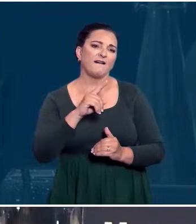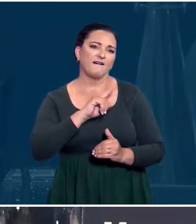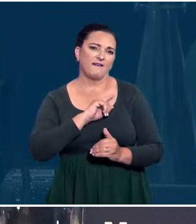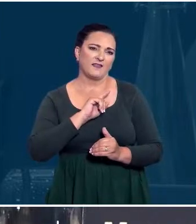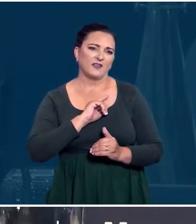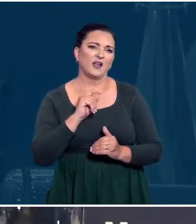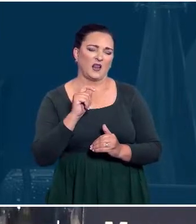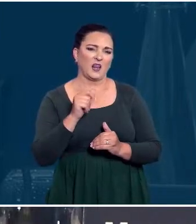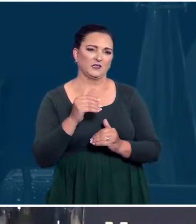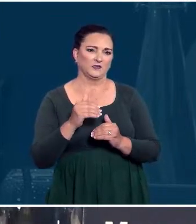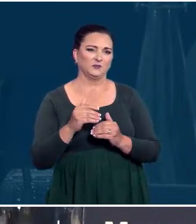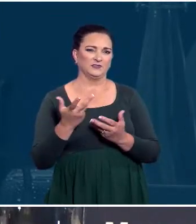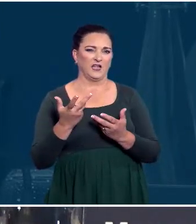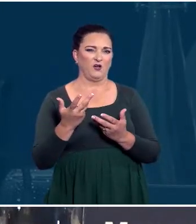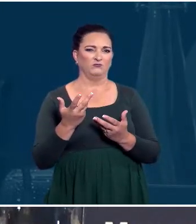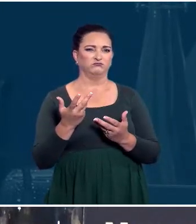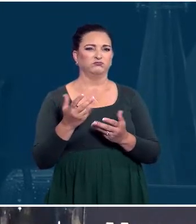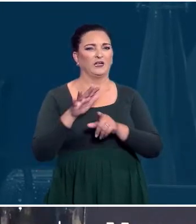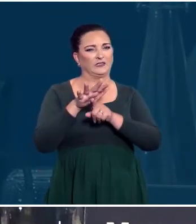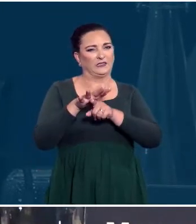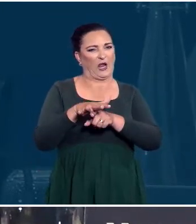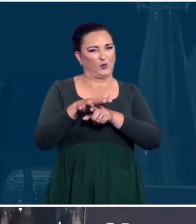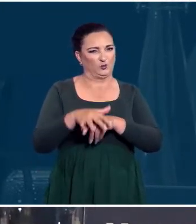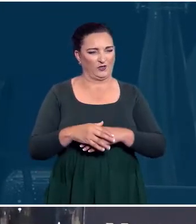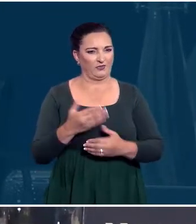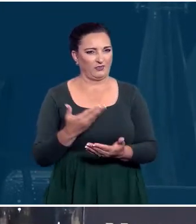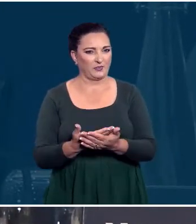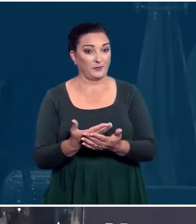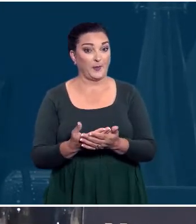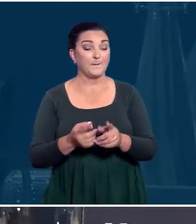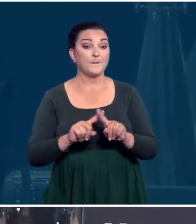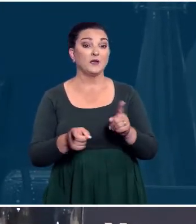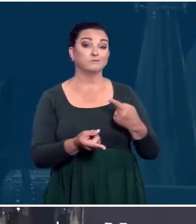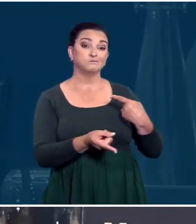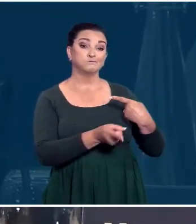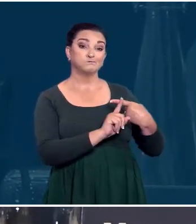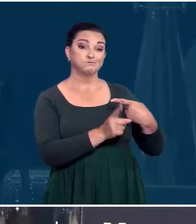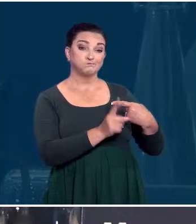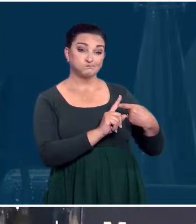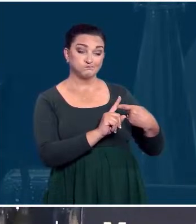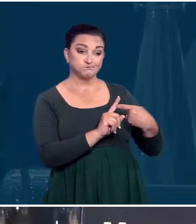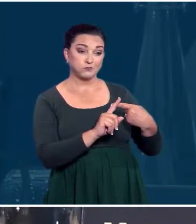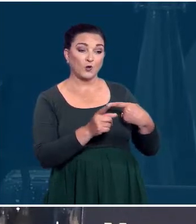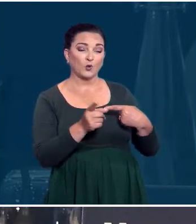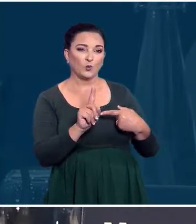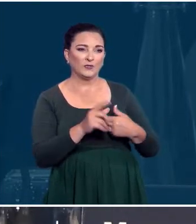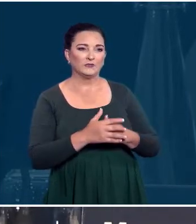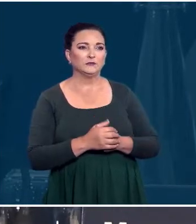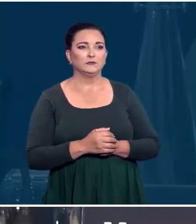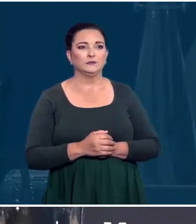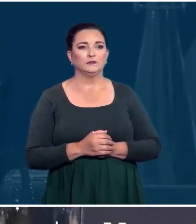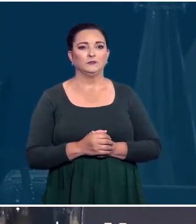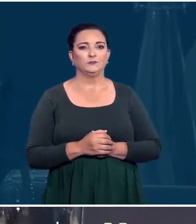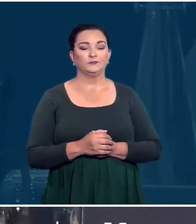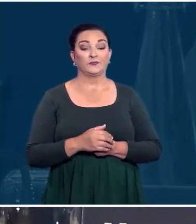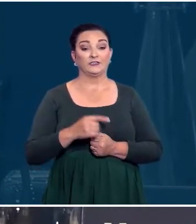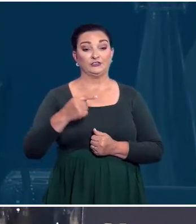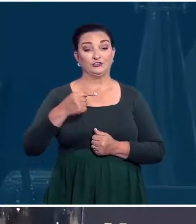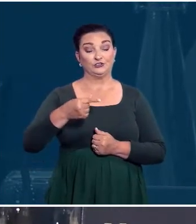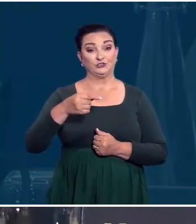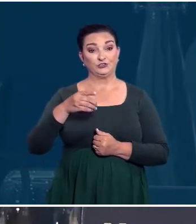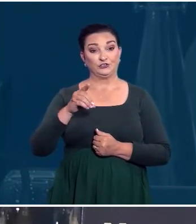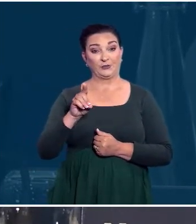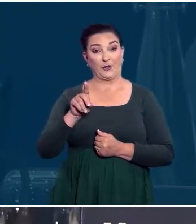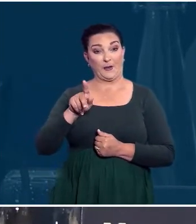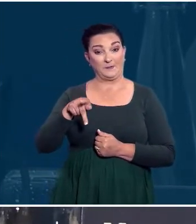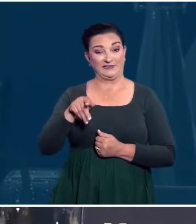capital formation. And then you get a positive feed through, hopefully coming from your GDP